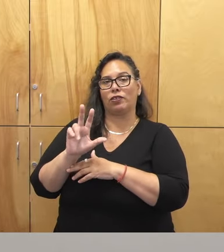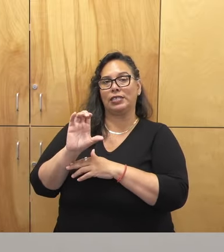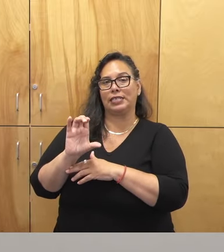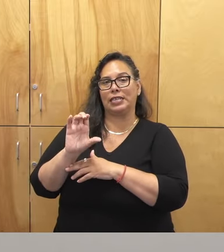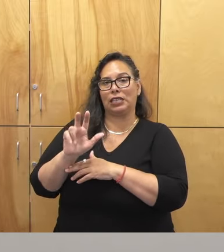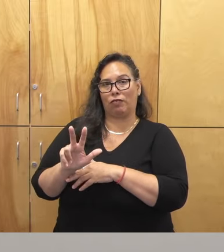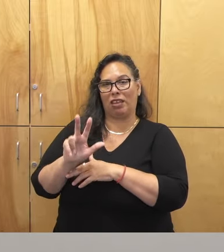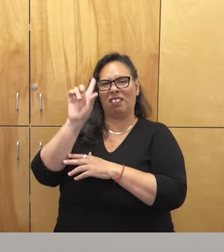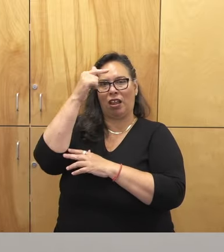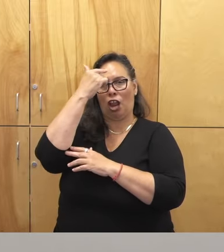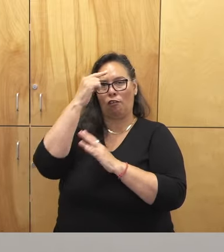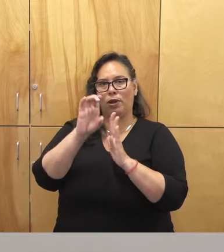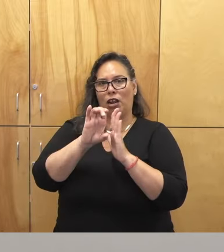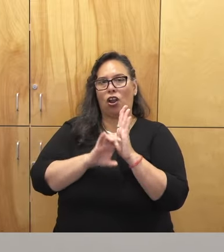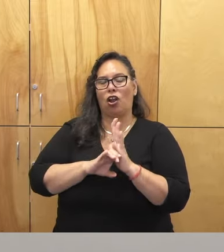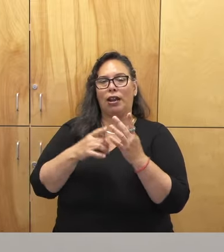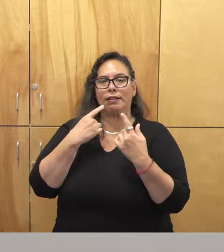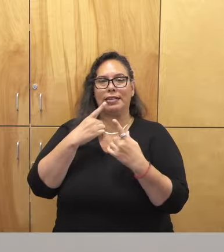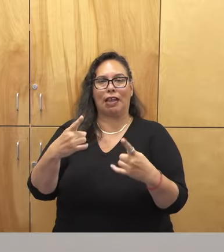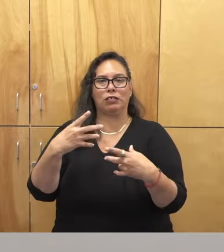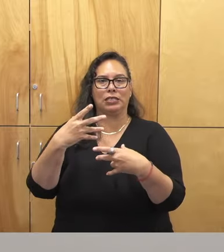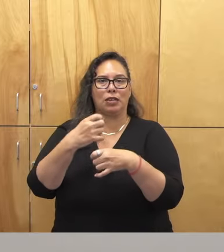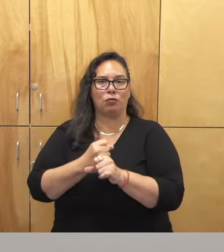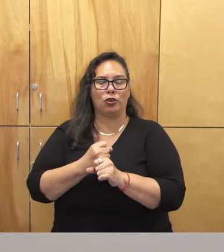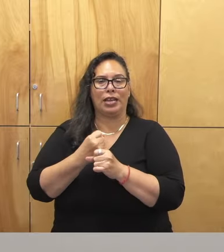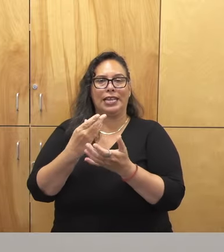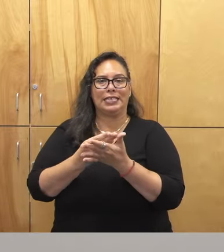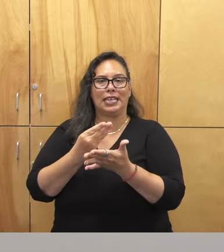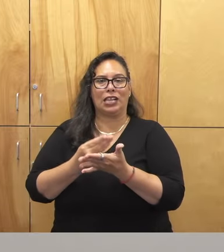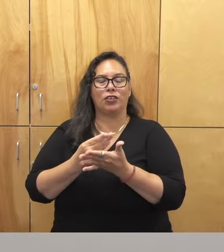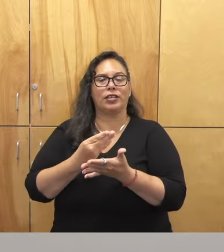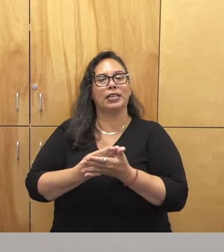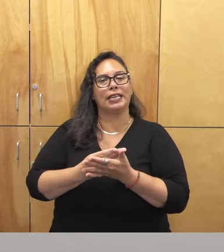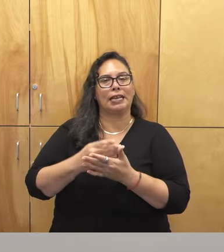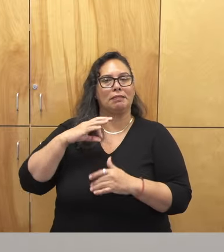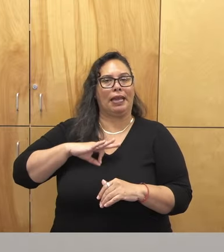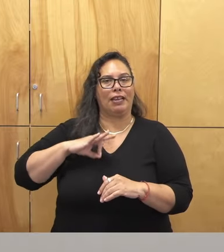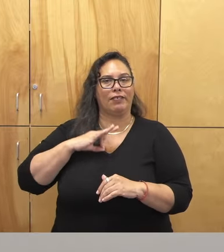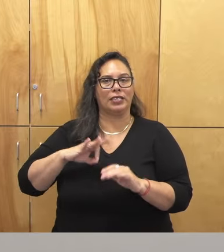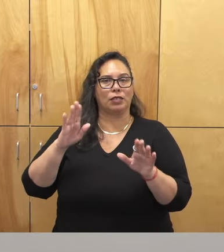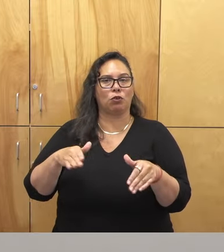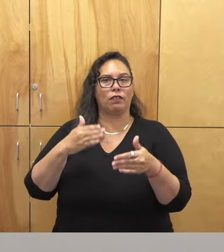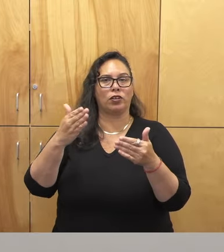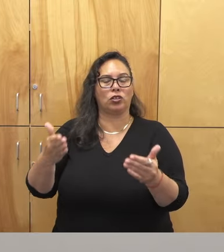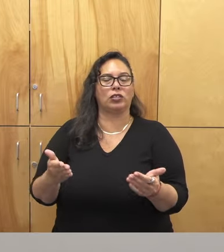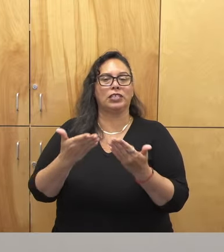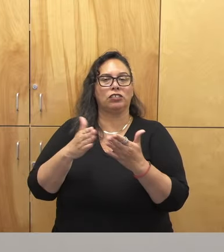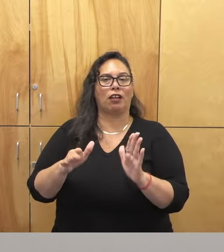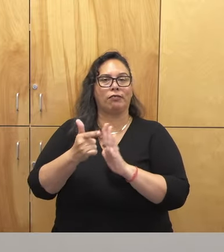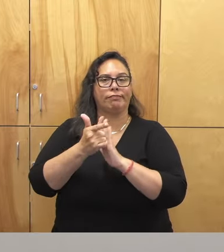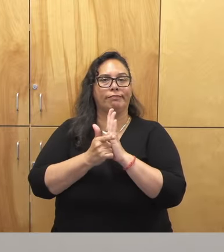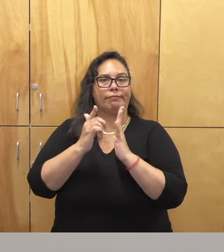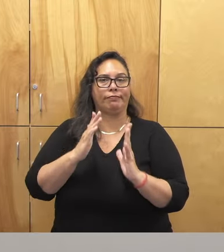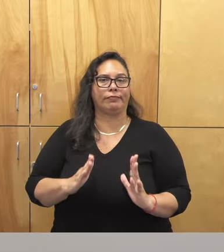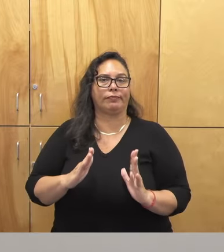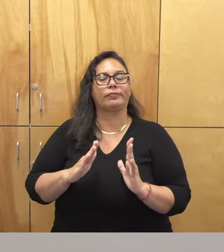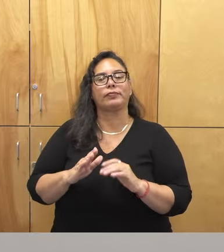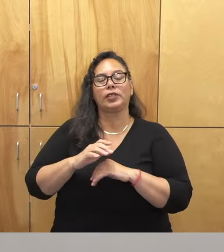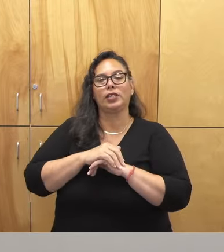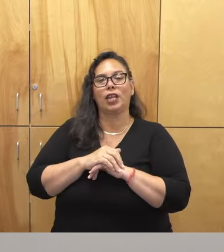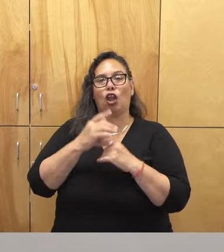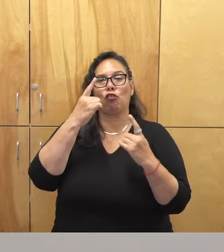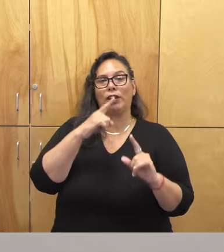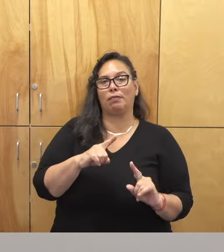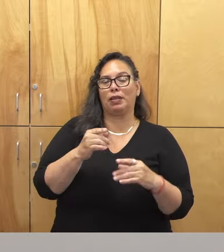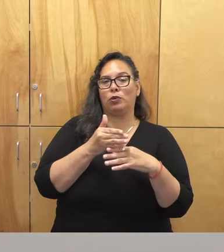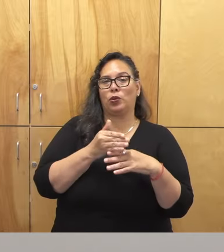54953C3, I will announce the following summary of salary and fringe benefits set forth in the proposed general counsel employment agreement between Long Beach